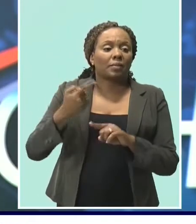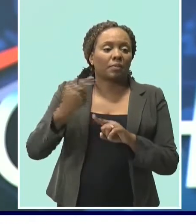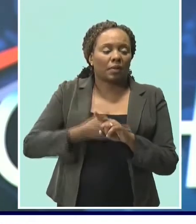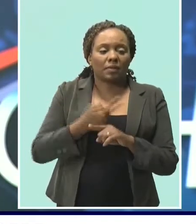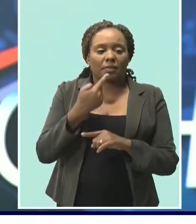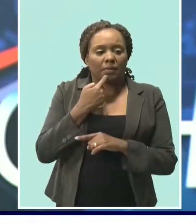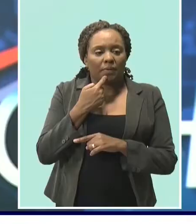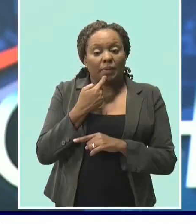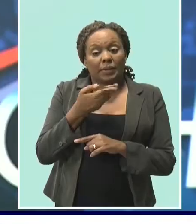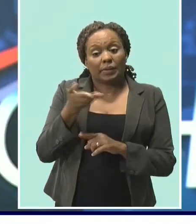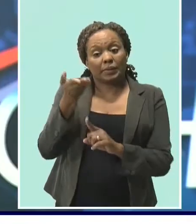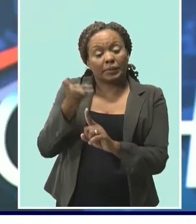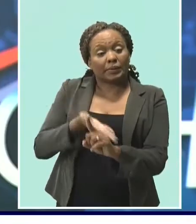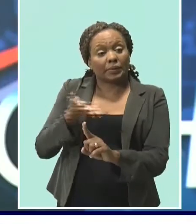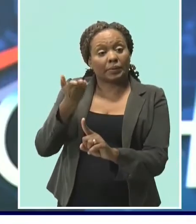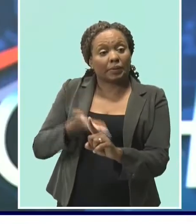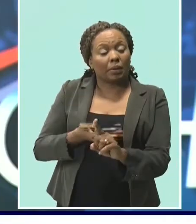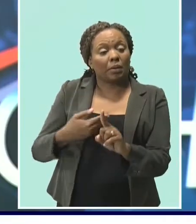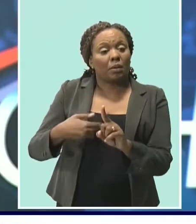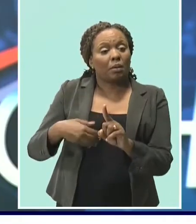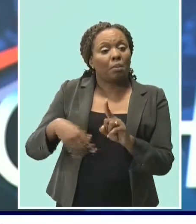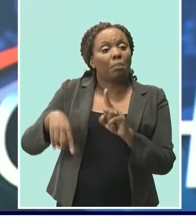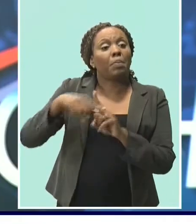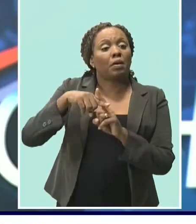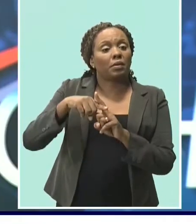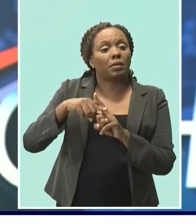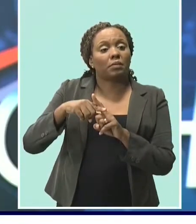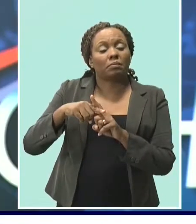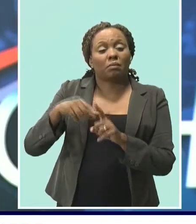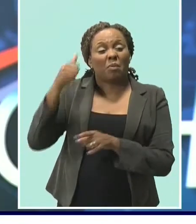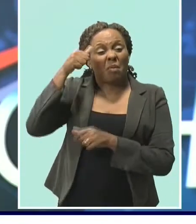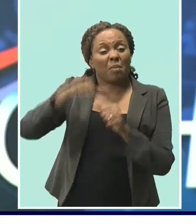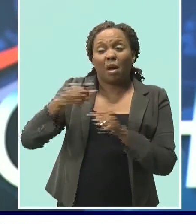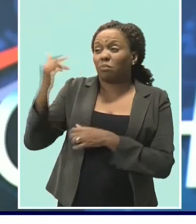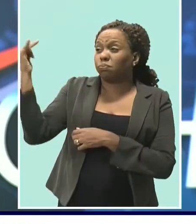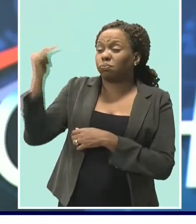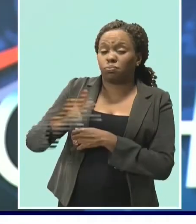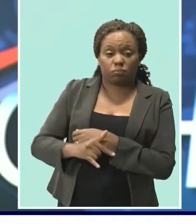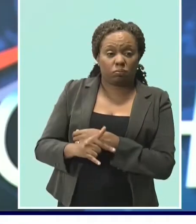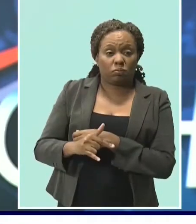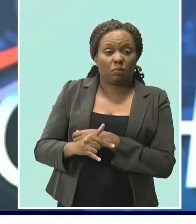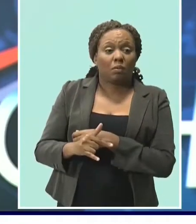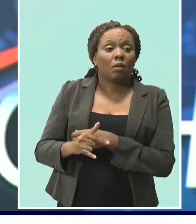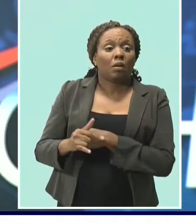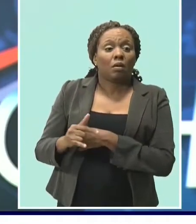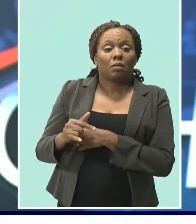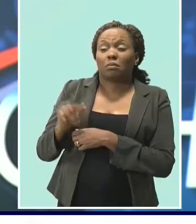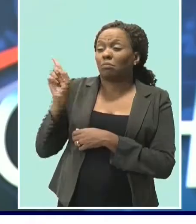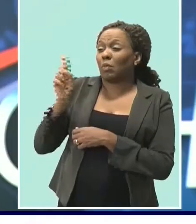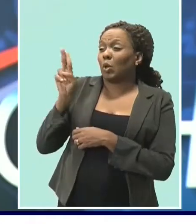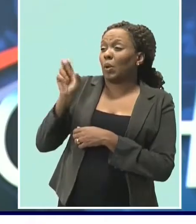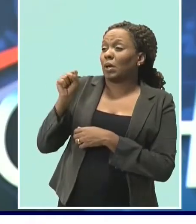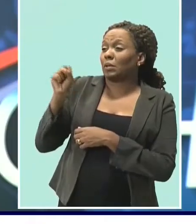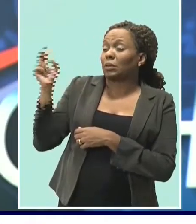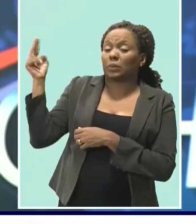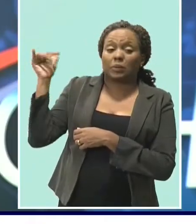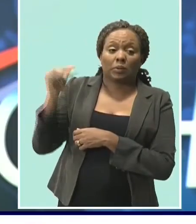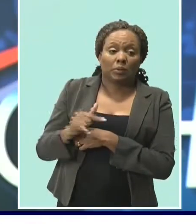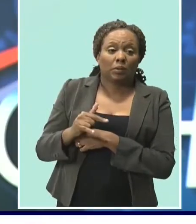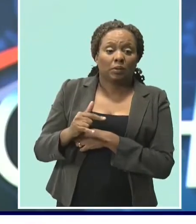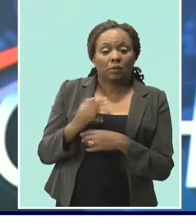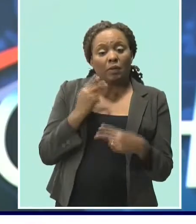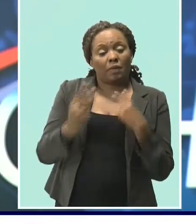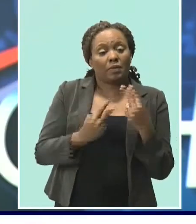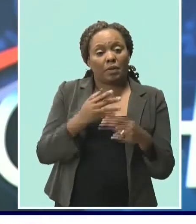tested positive for the virus when she returned to Barbados from the United States to visit her gravely ill mother. She was admitted